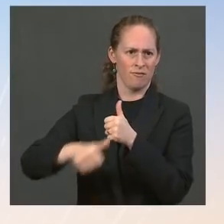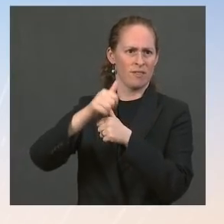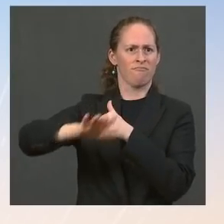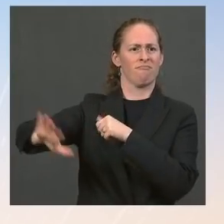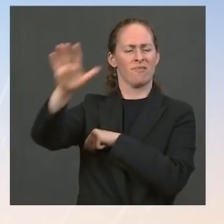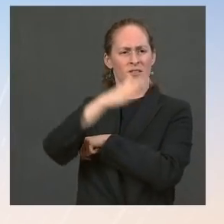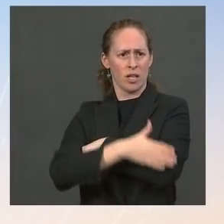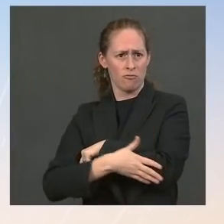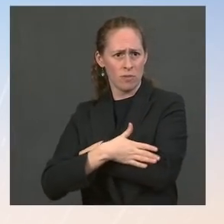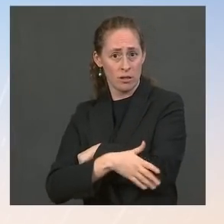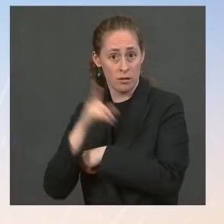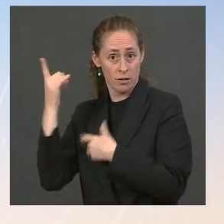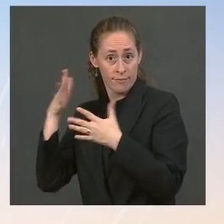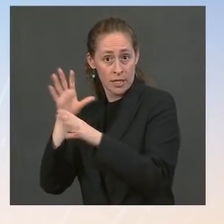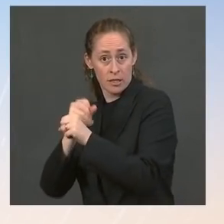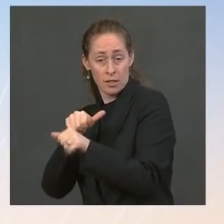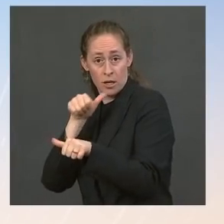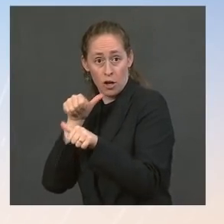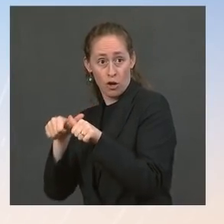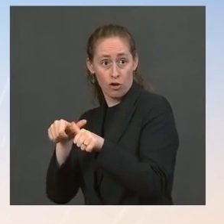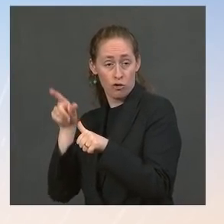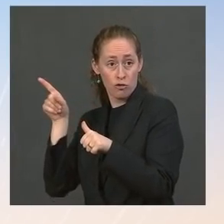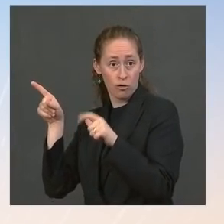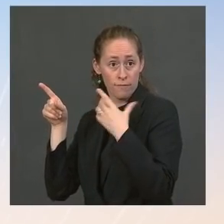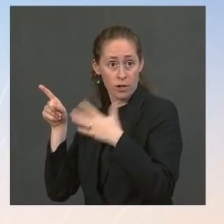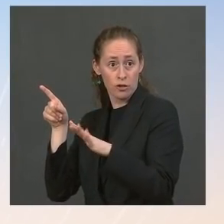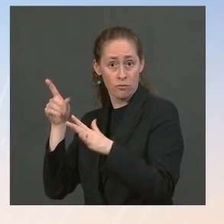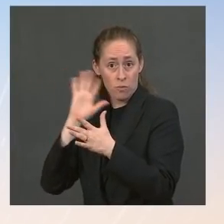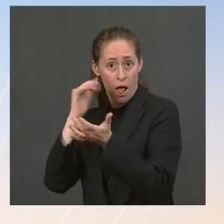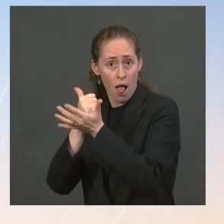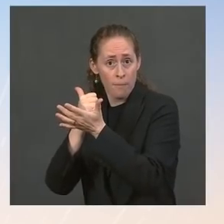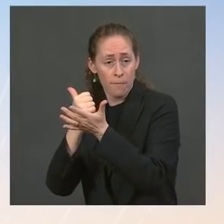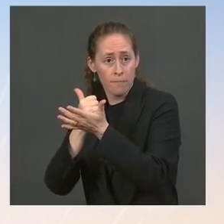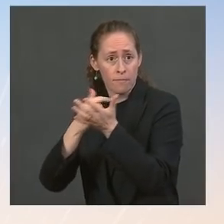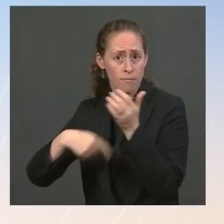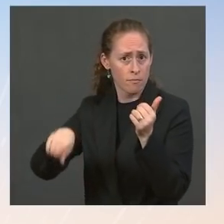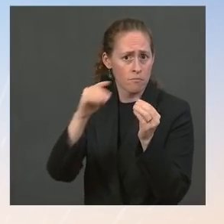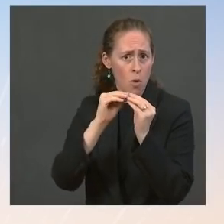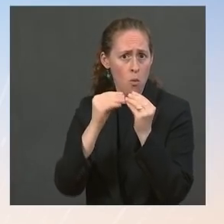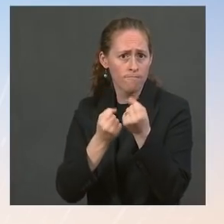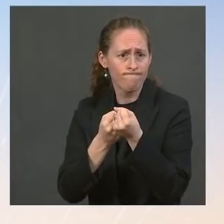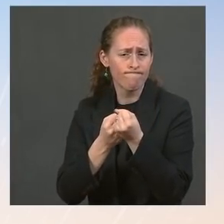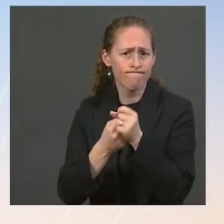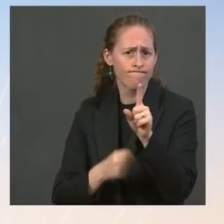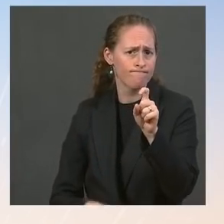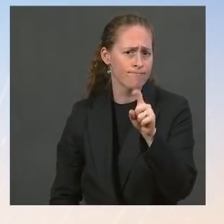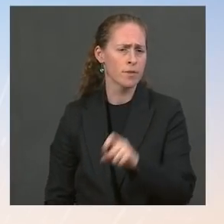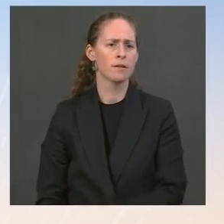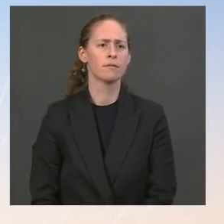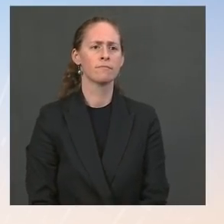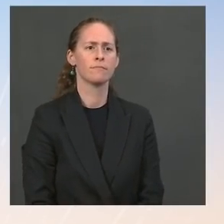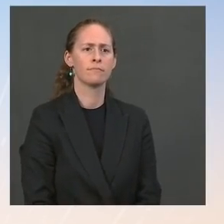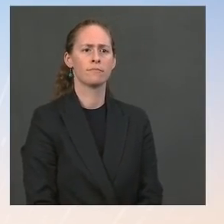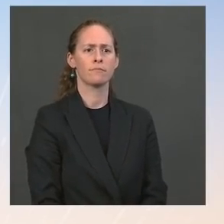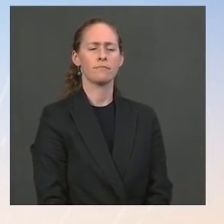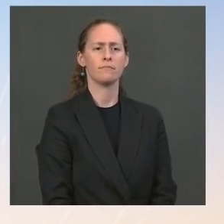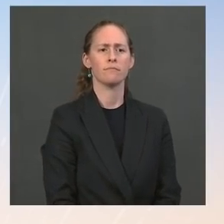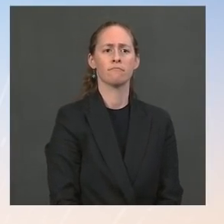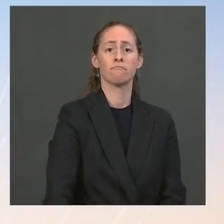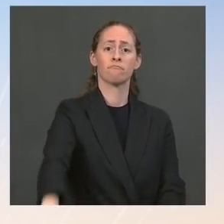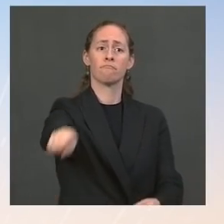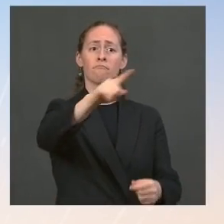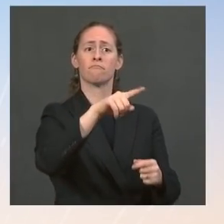received that request, and are you considering offering that help? Well, first let me say we take the security of public servants and elected